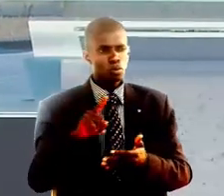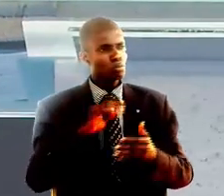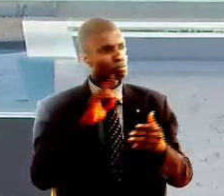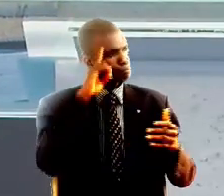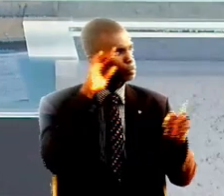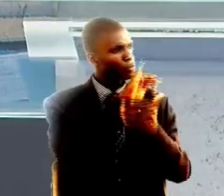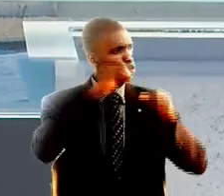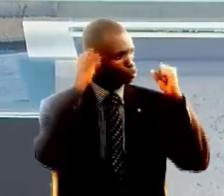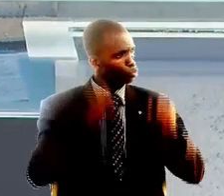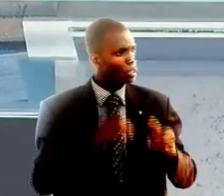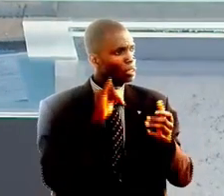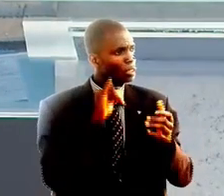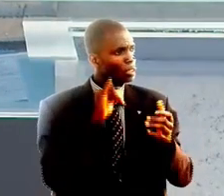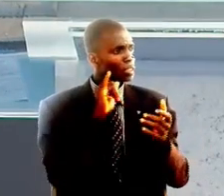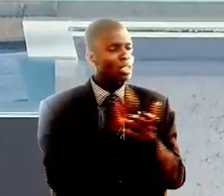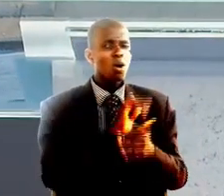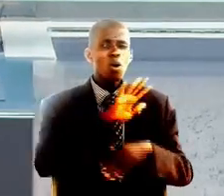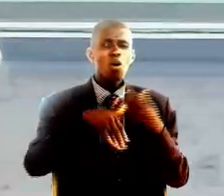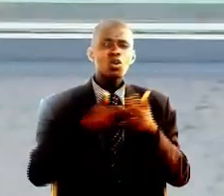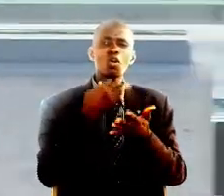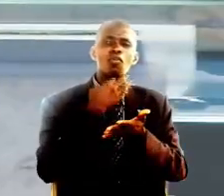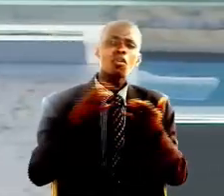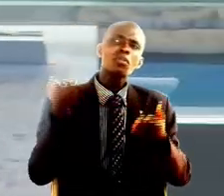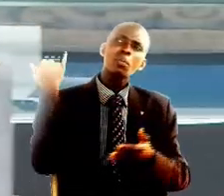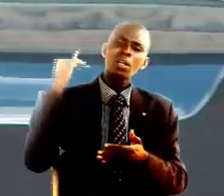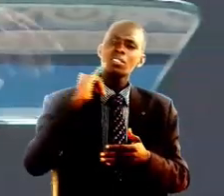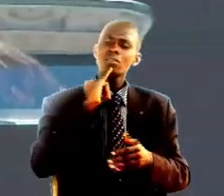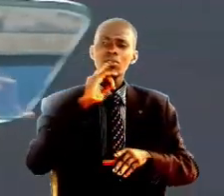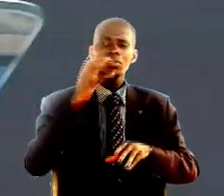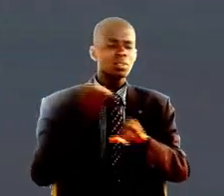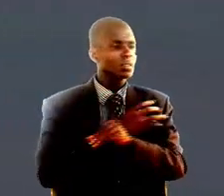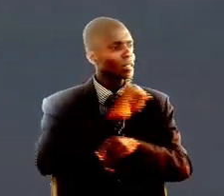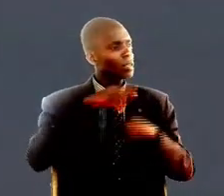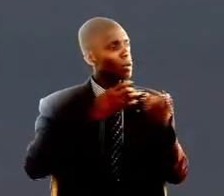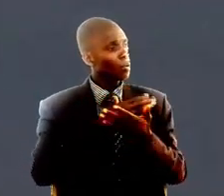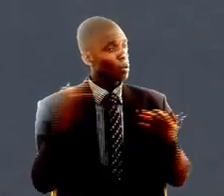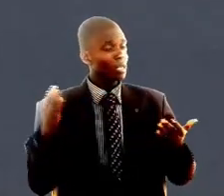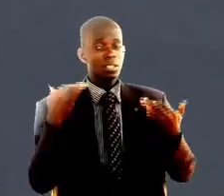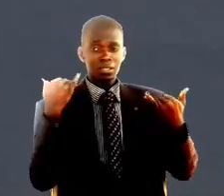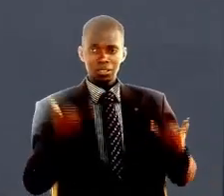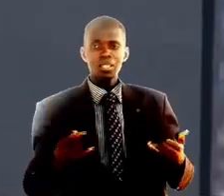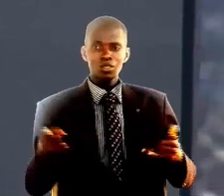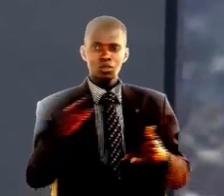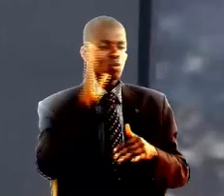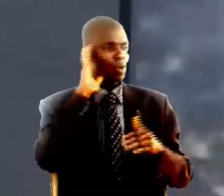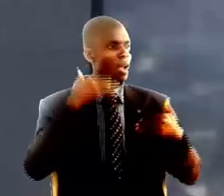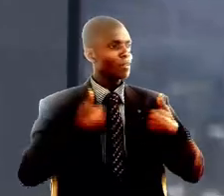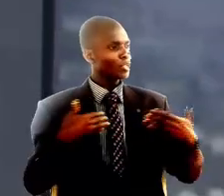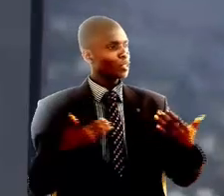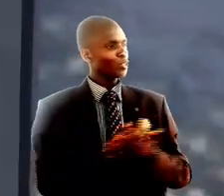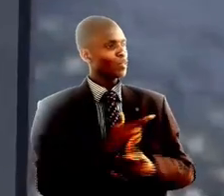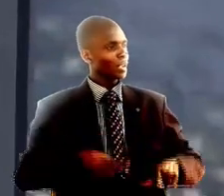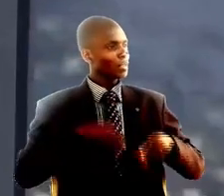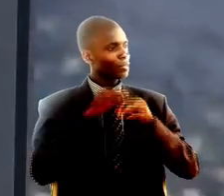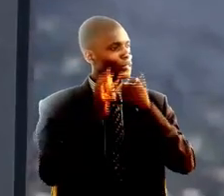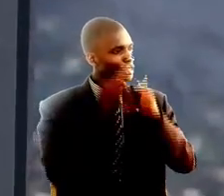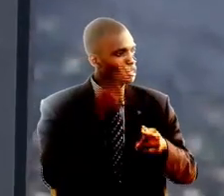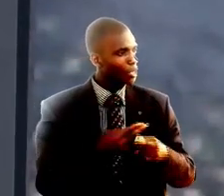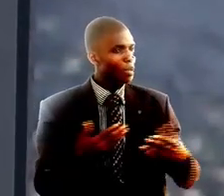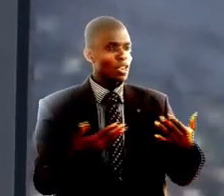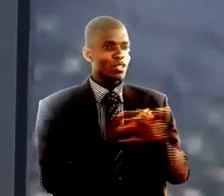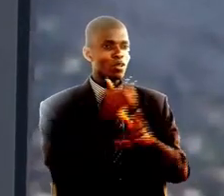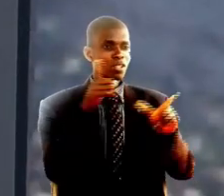setbacks of the past, that they are gone? Are you persuaded you are coming to a new life, a new level? Are you coming to a